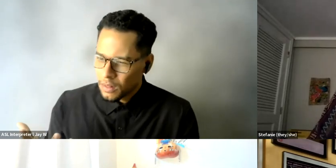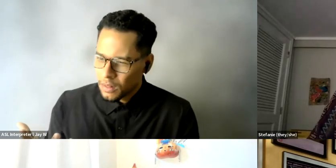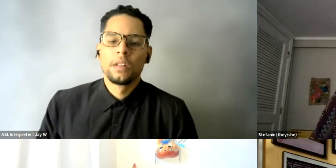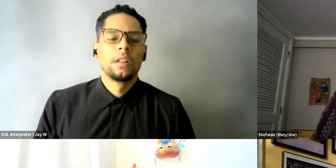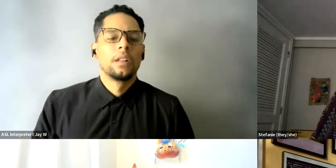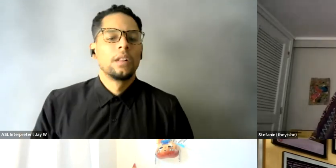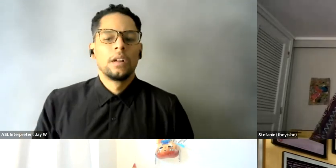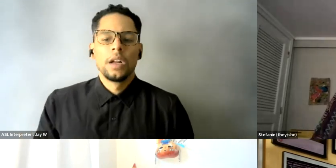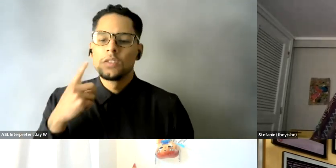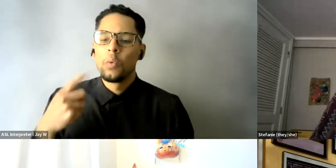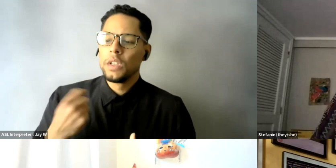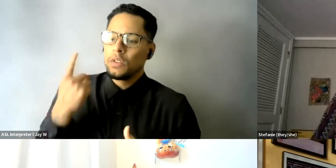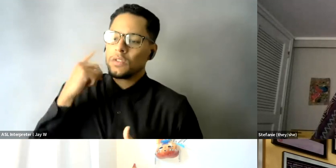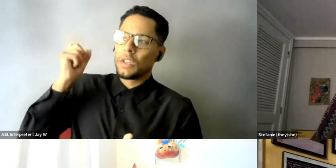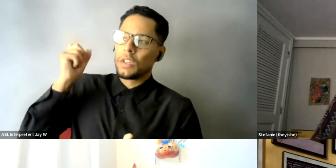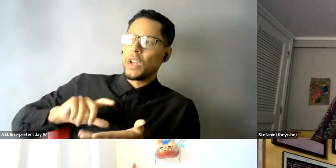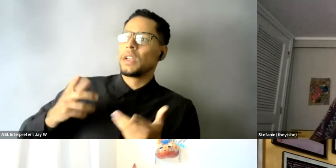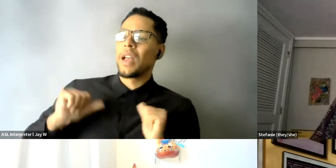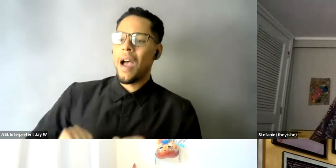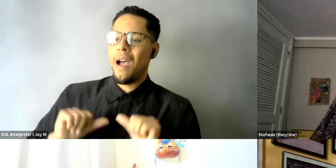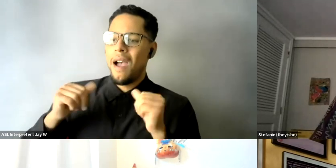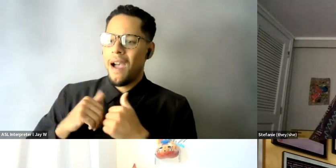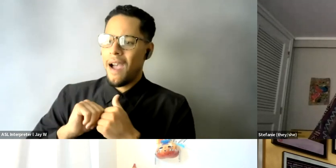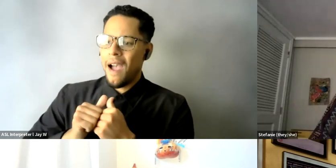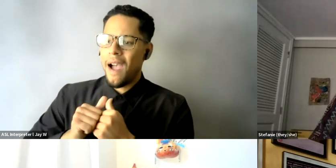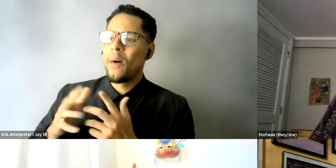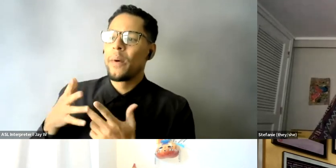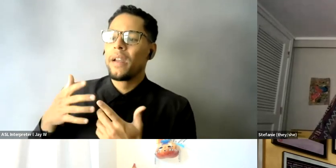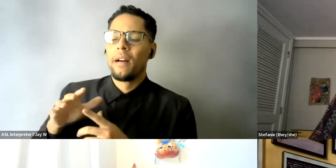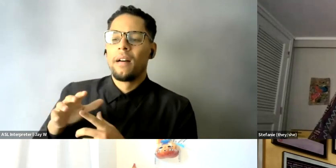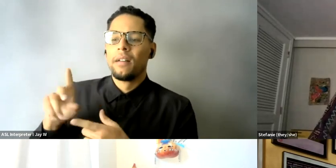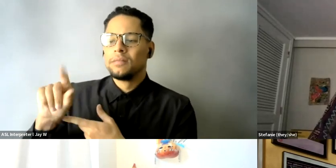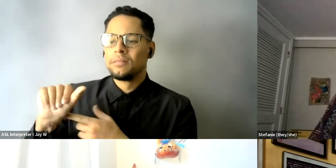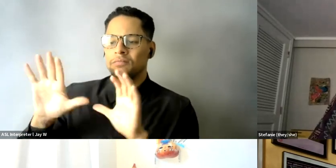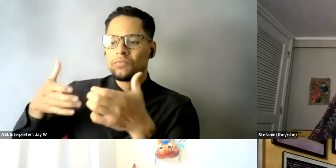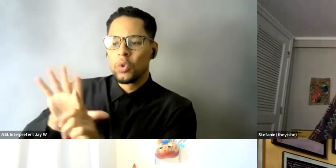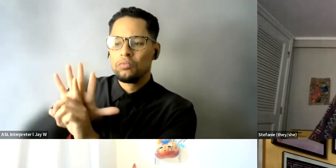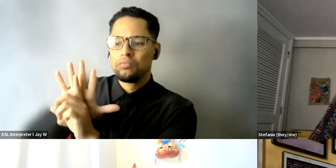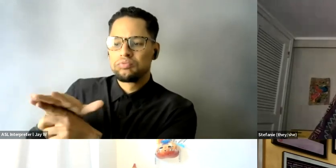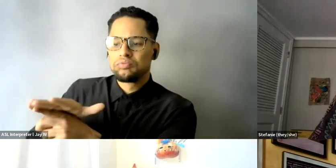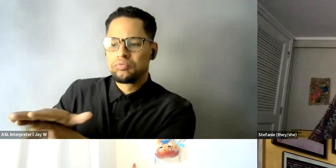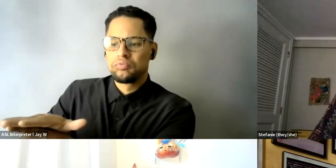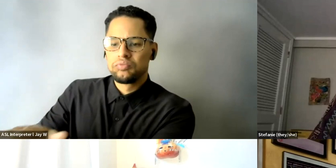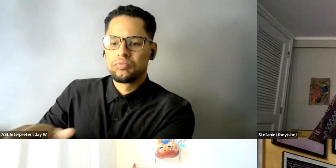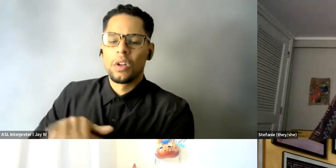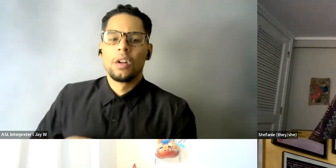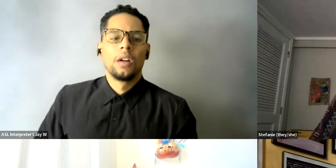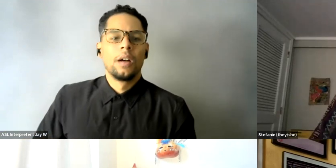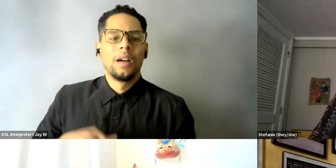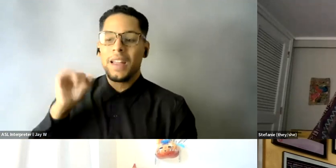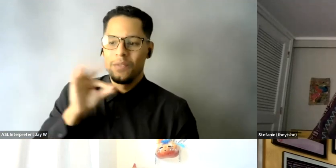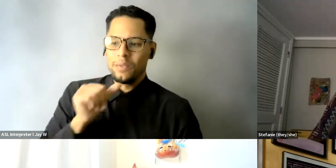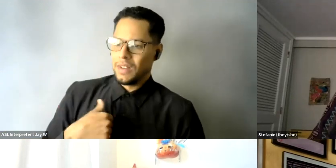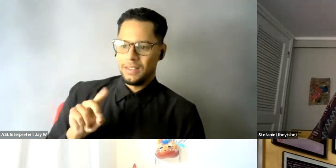ableism. So that's kind of one thing. I think I showed up with a lot of anger and not knowing what was underneath